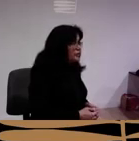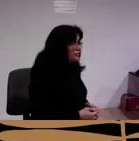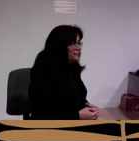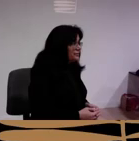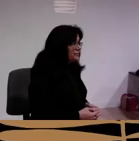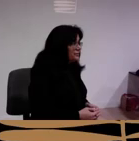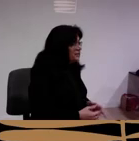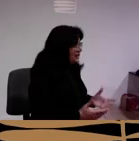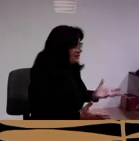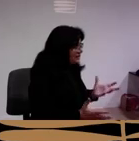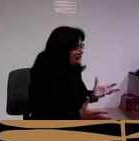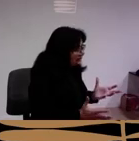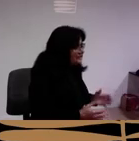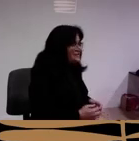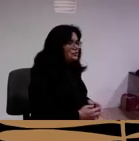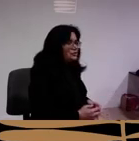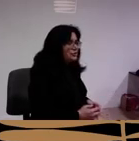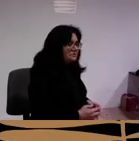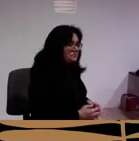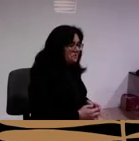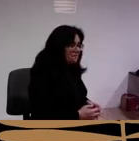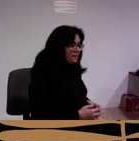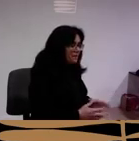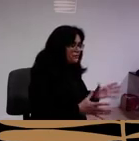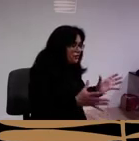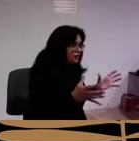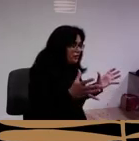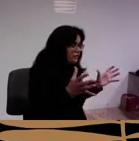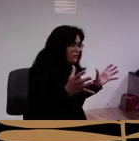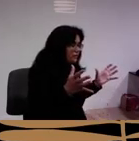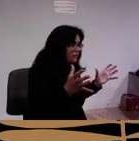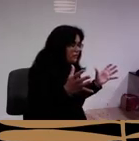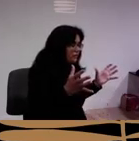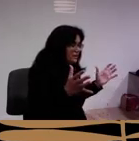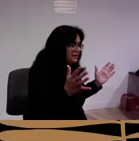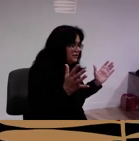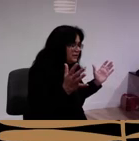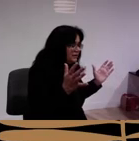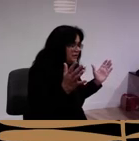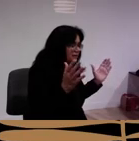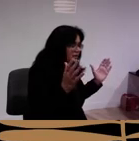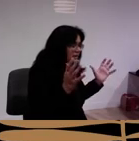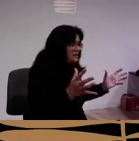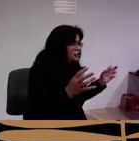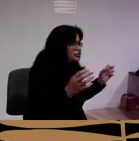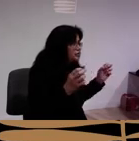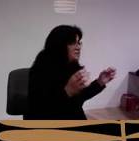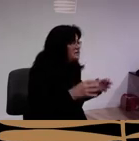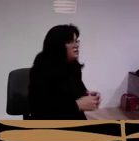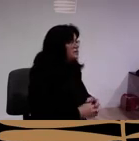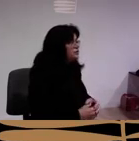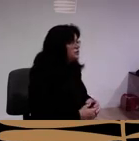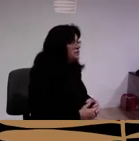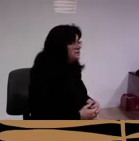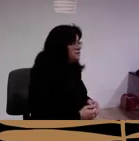Frog. And it's that story. So in our stories,